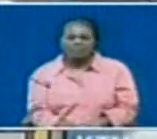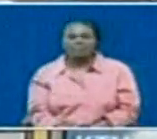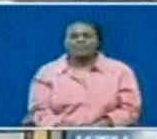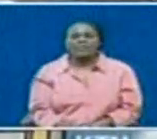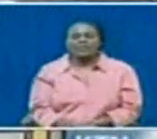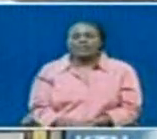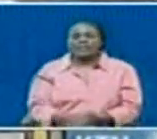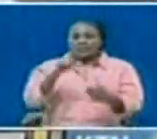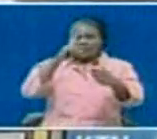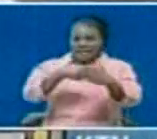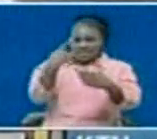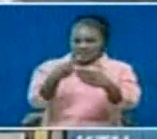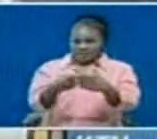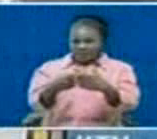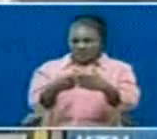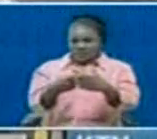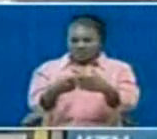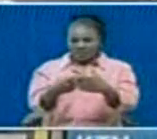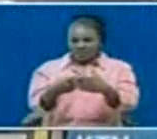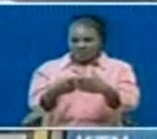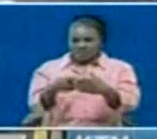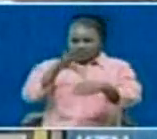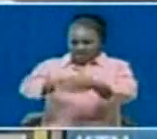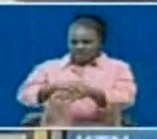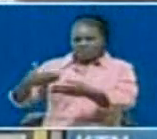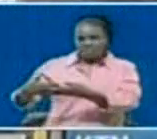So the child tumemchukua